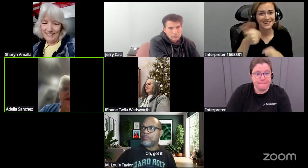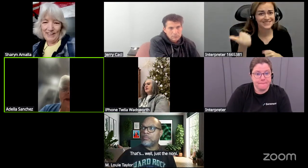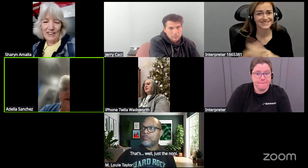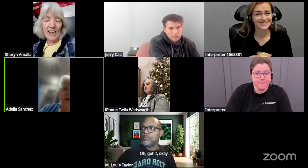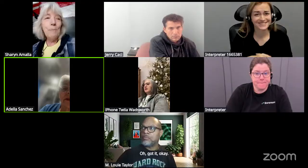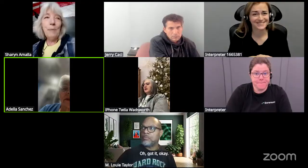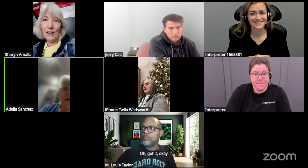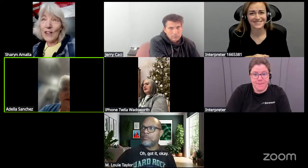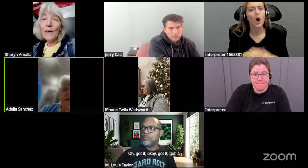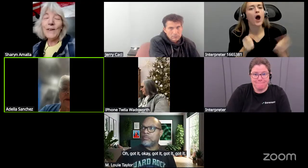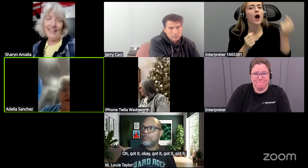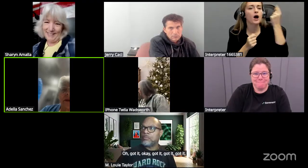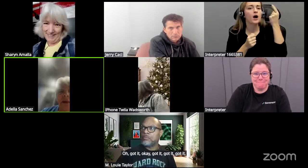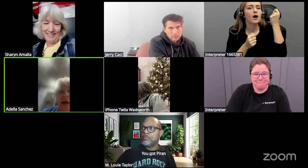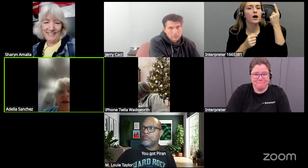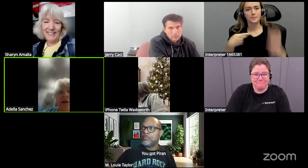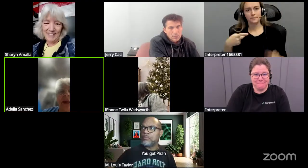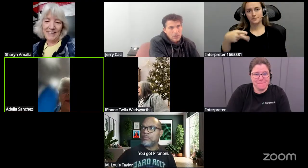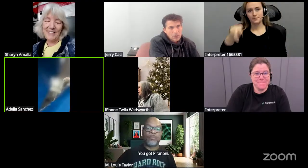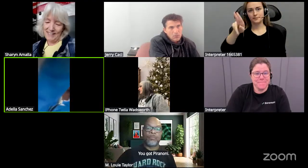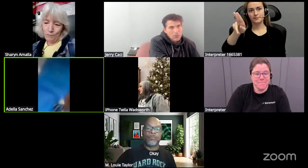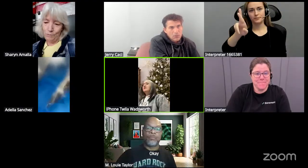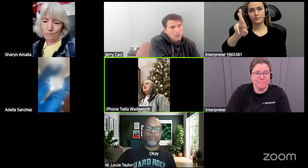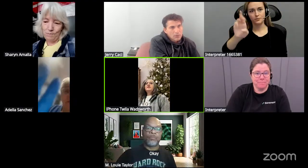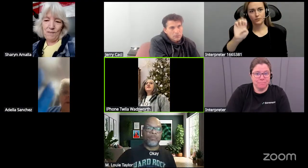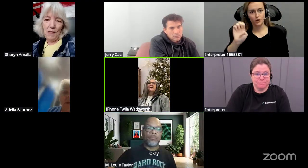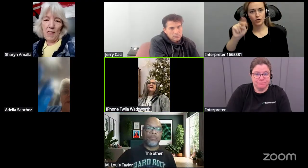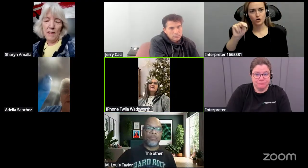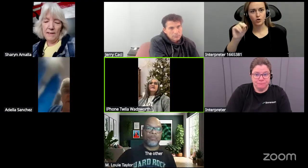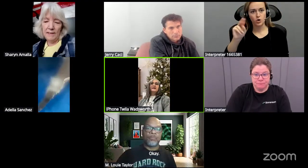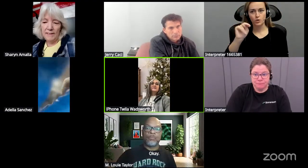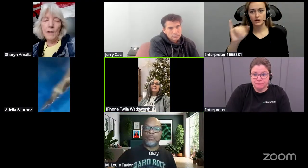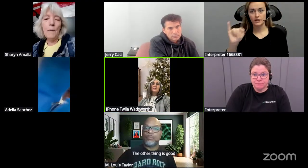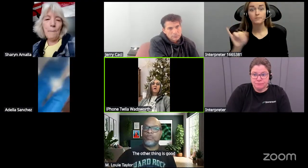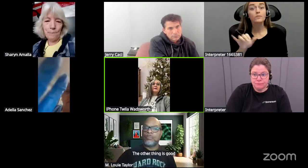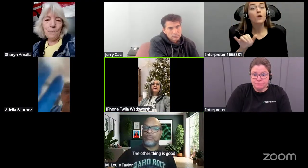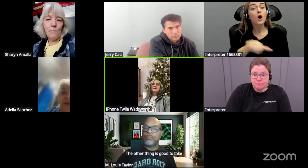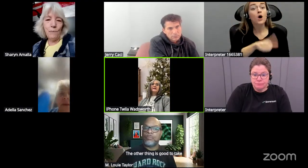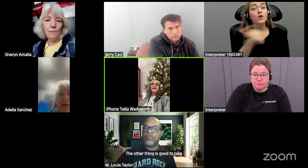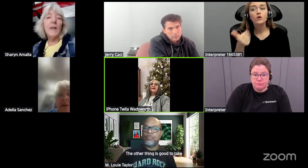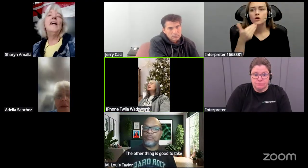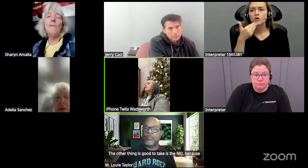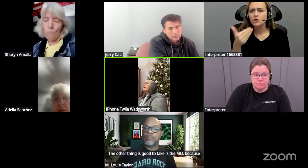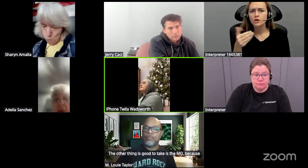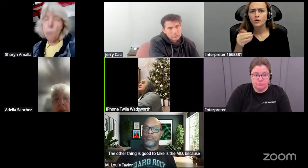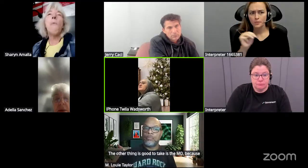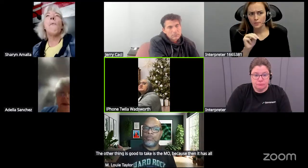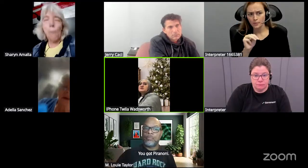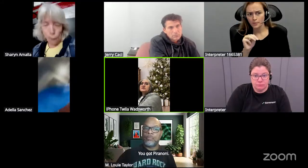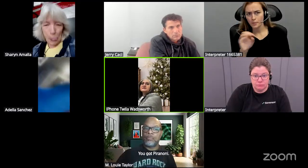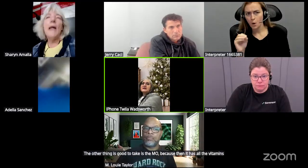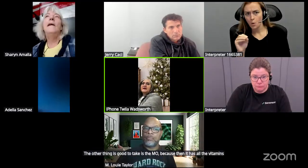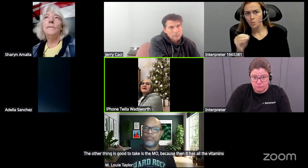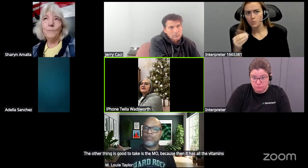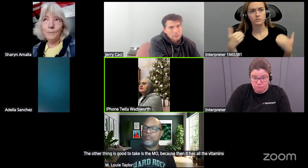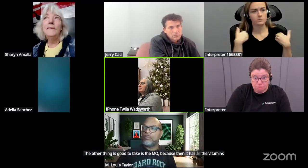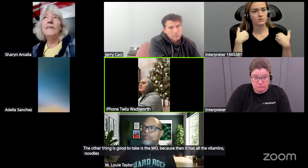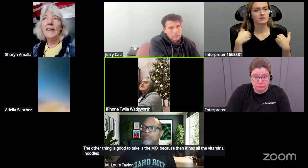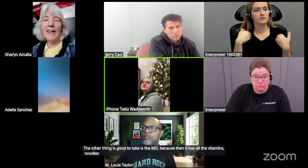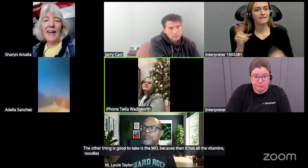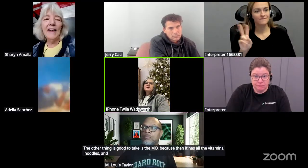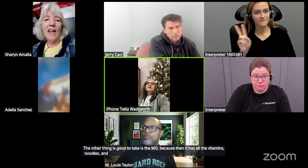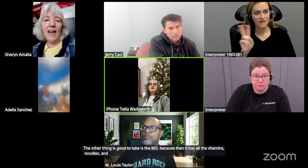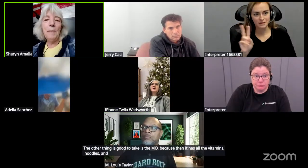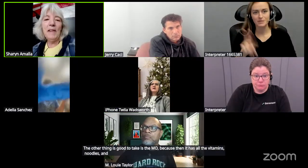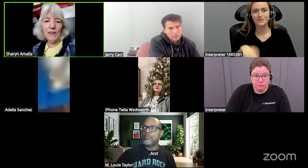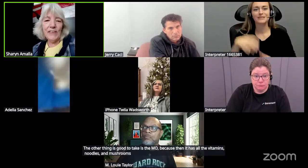got it, got it, you got got it. pure noni. Okay. The other thing is good to take is the moa because then it has all the vitamins, minerals, and